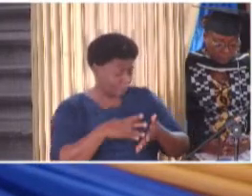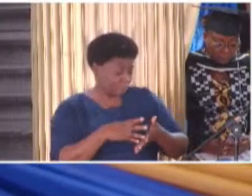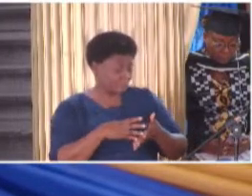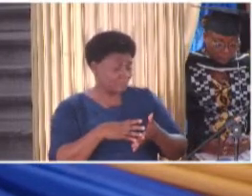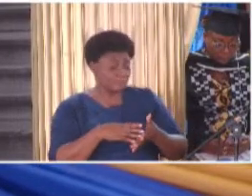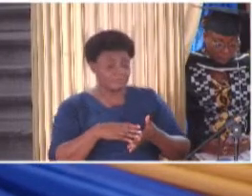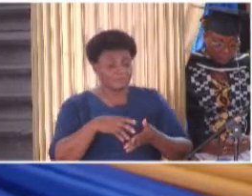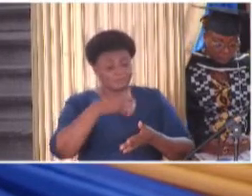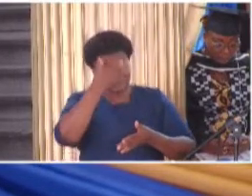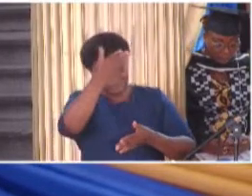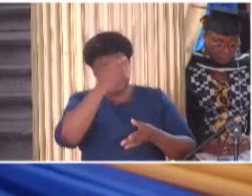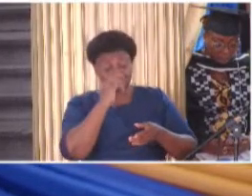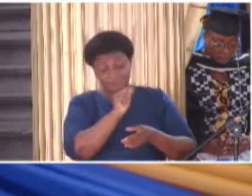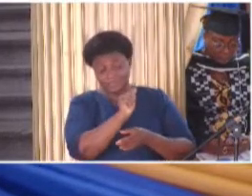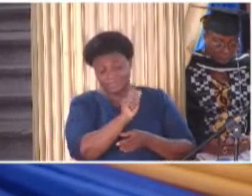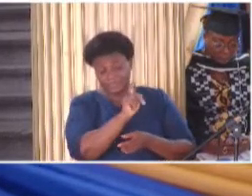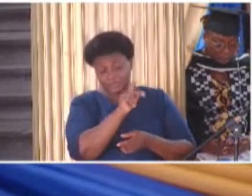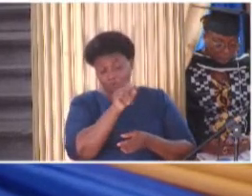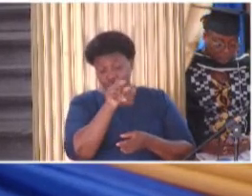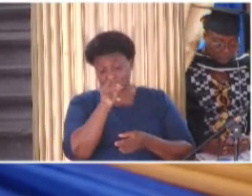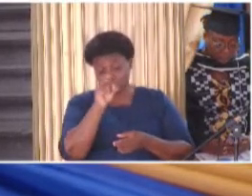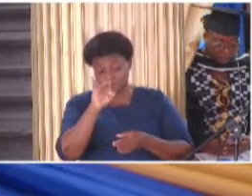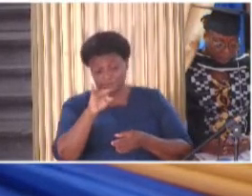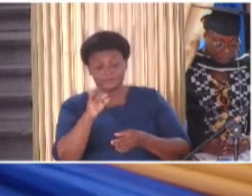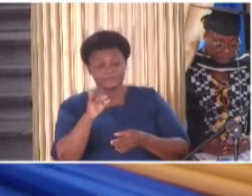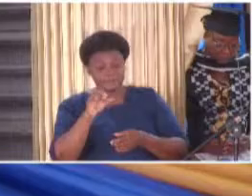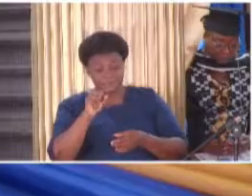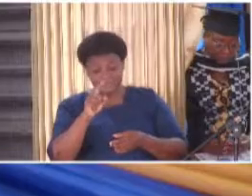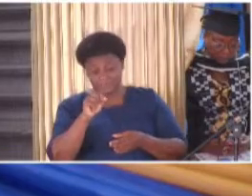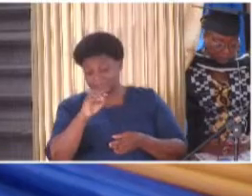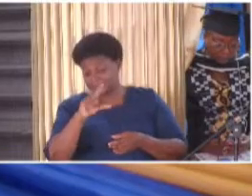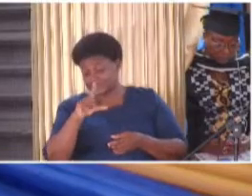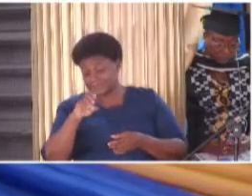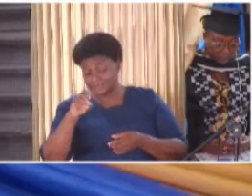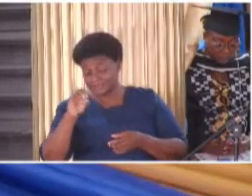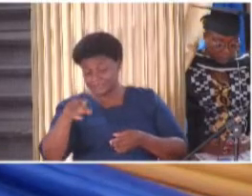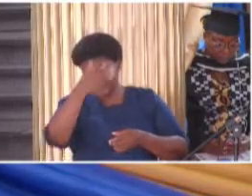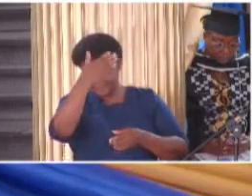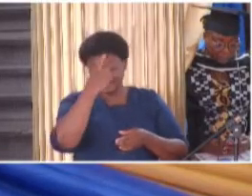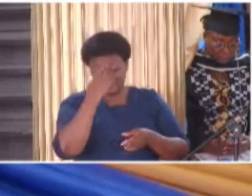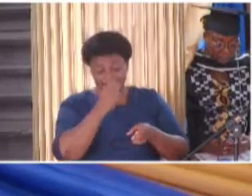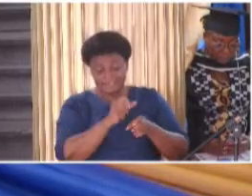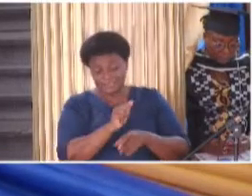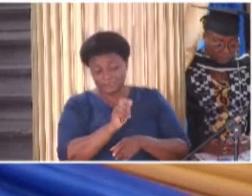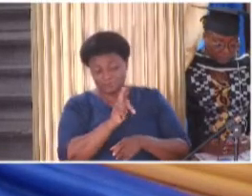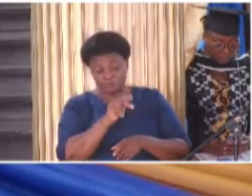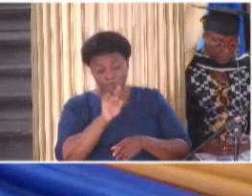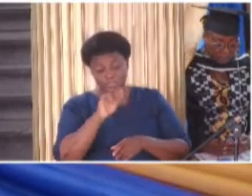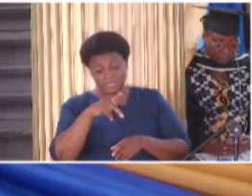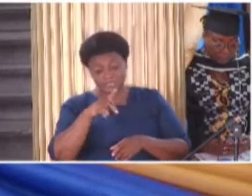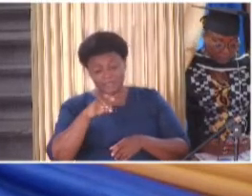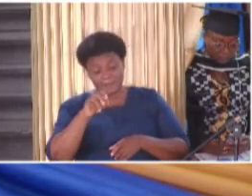Culture. I'm proud of being a student, so you would be as well.